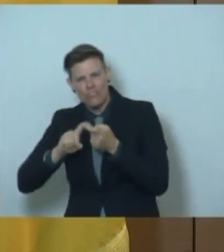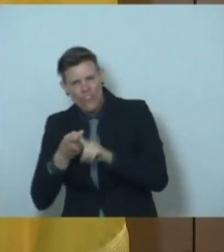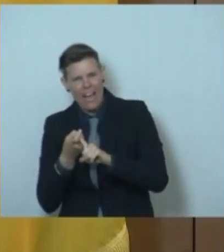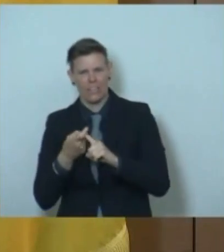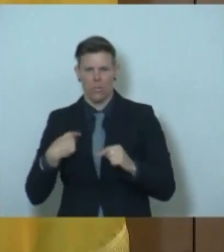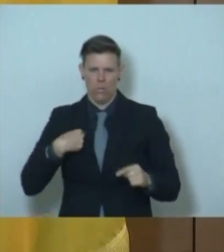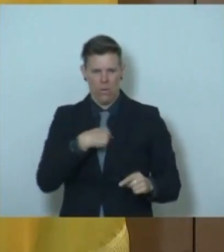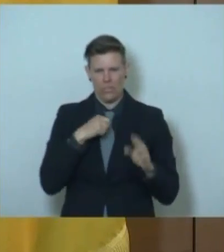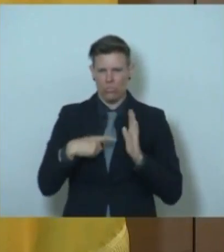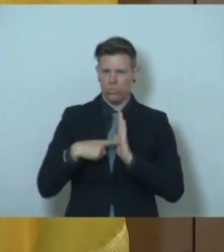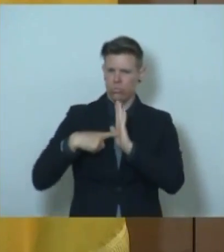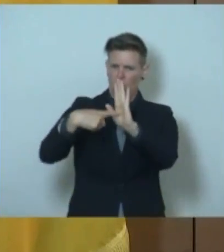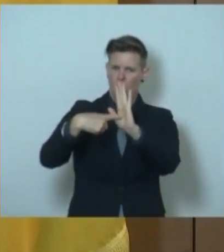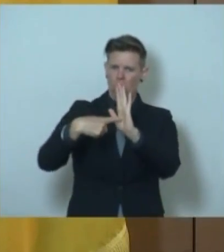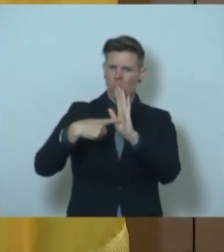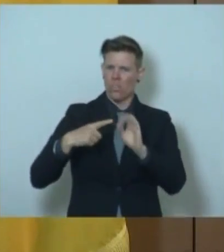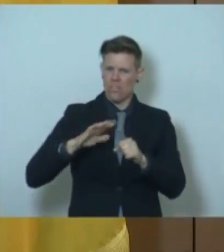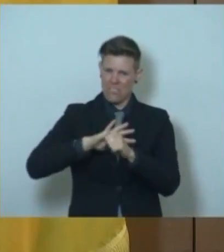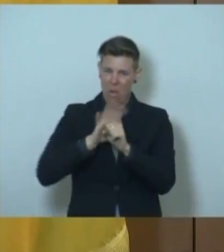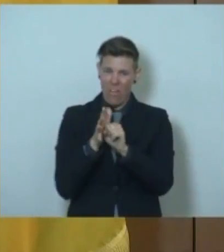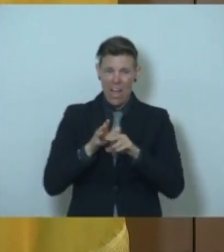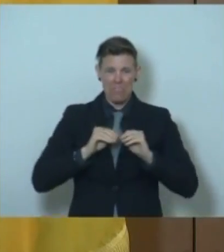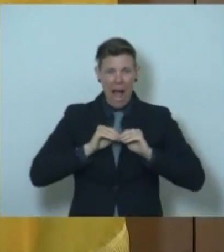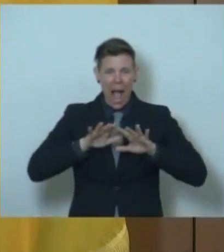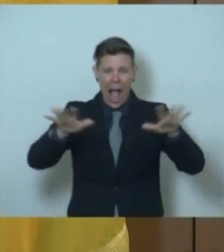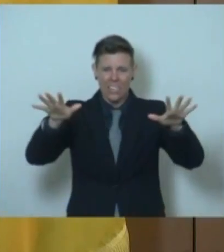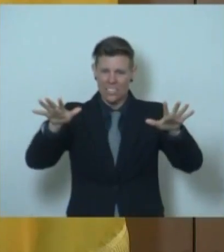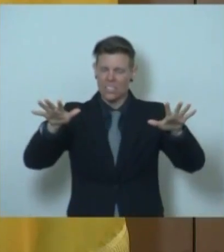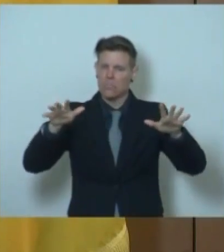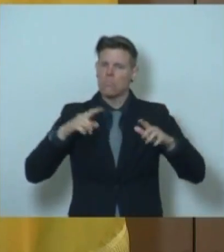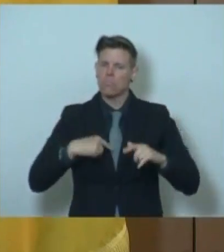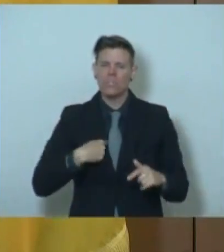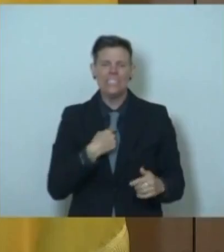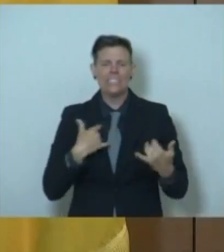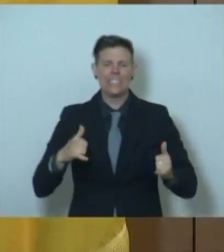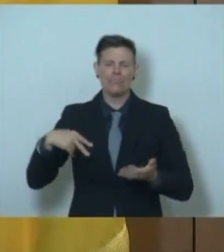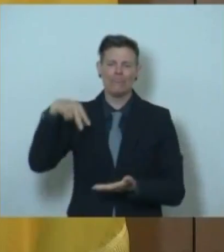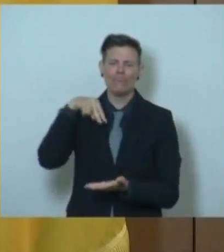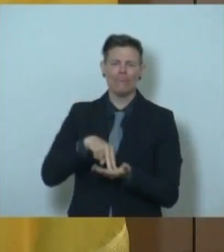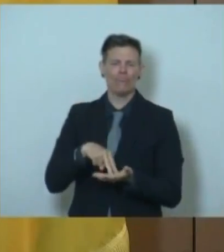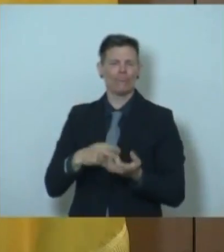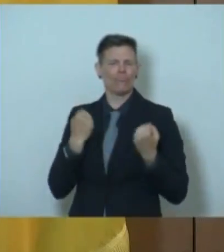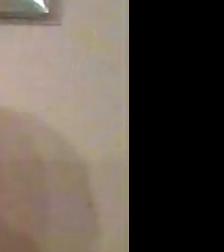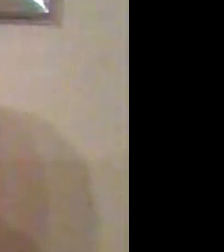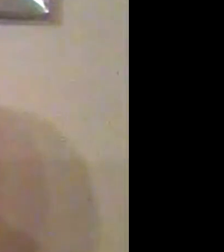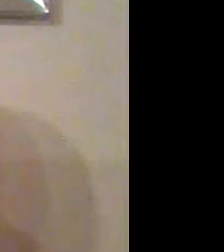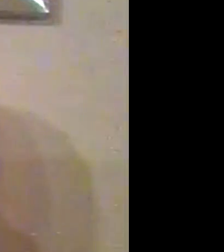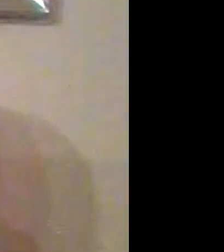we can be our best selves and make a difference for each other every single day.